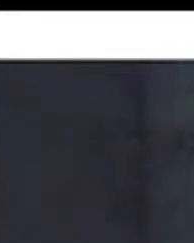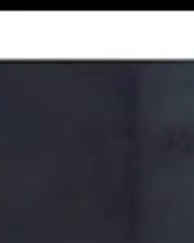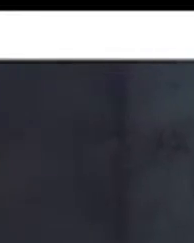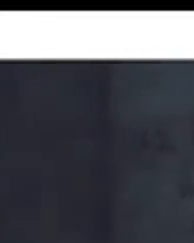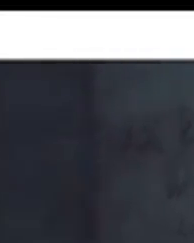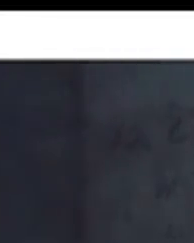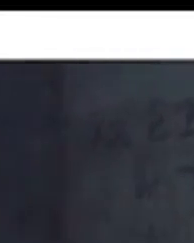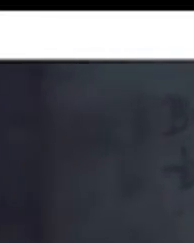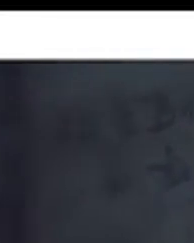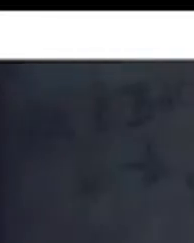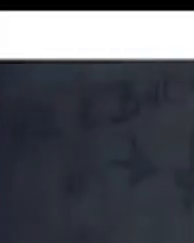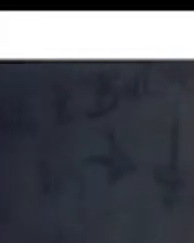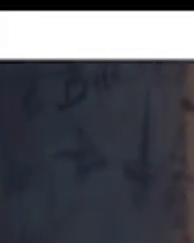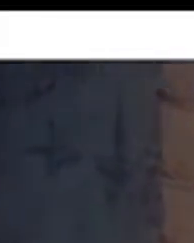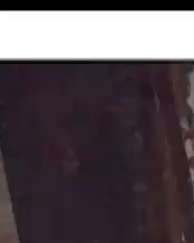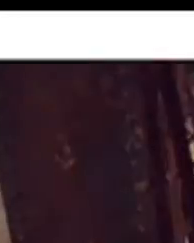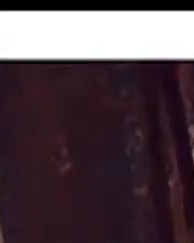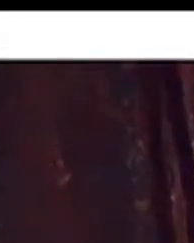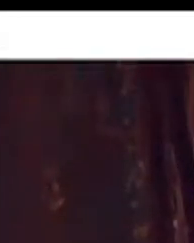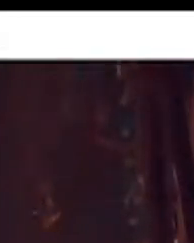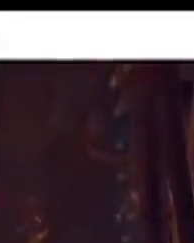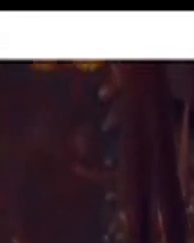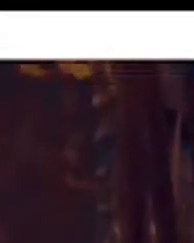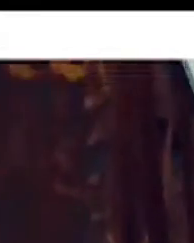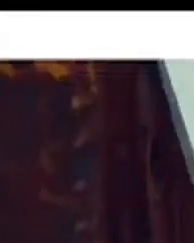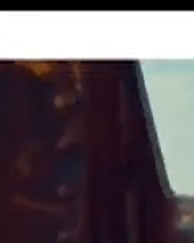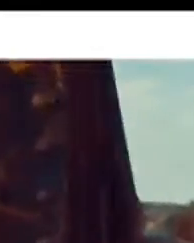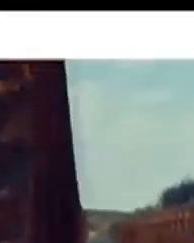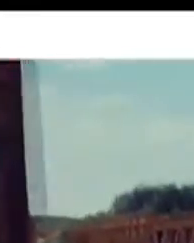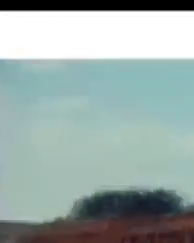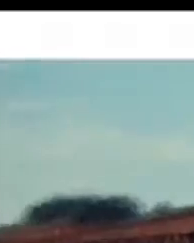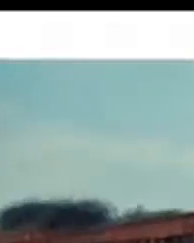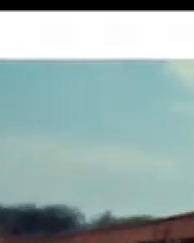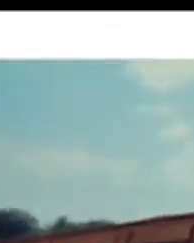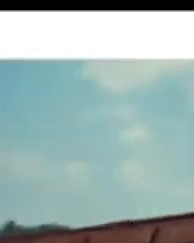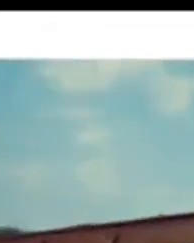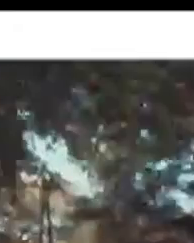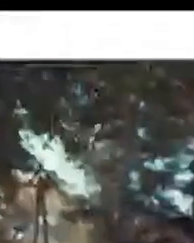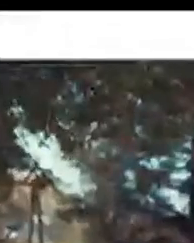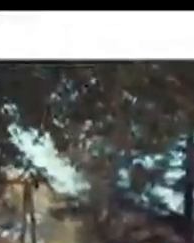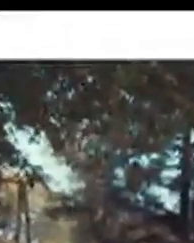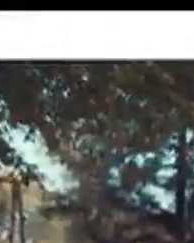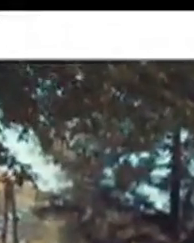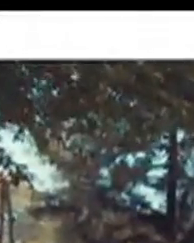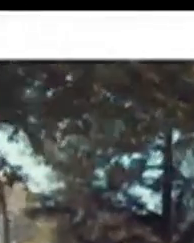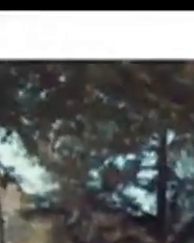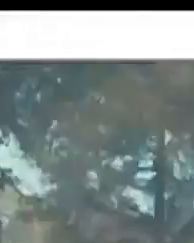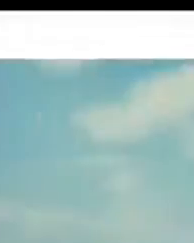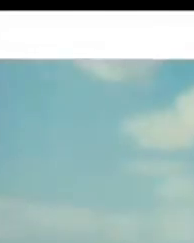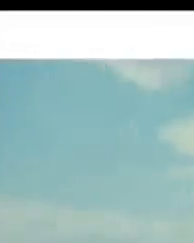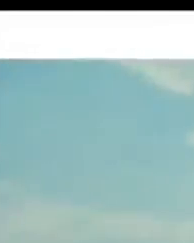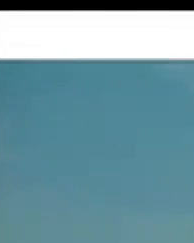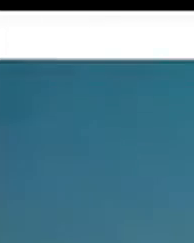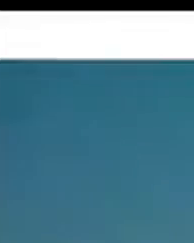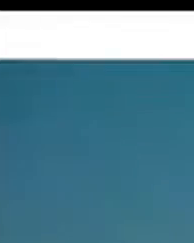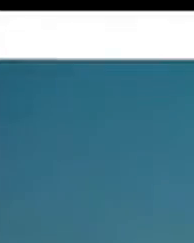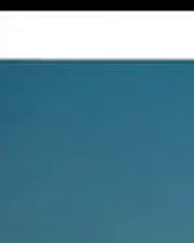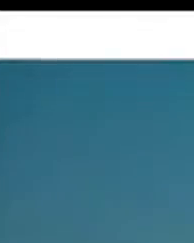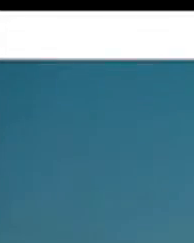kweto superstar. I be going hard like a stone. Mama told me I'm a